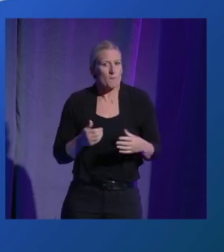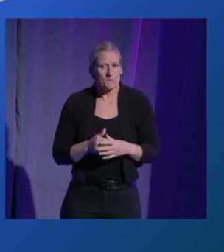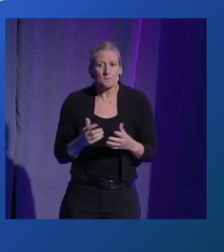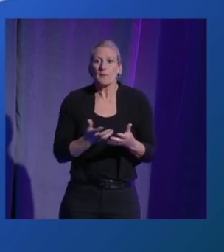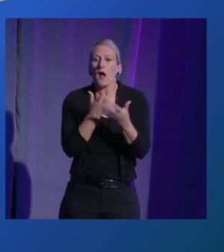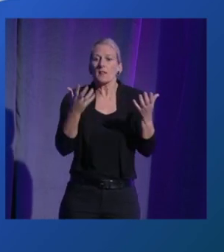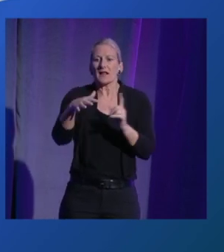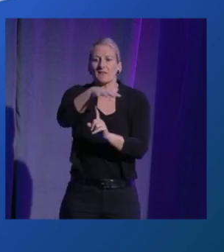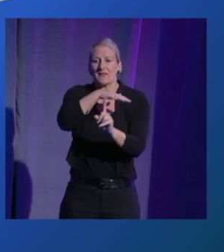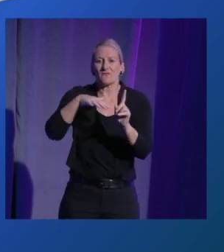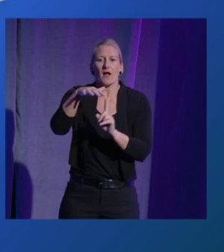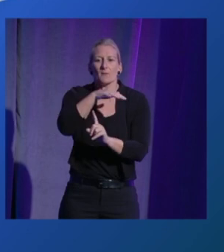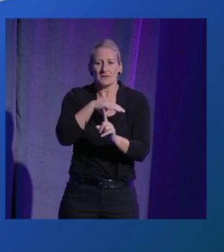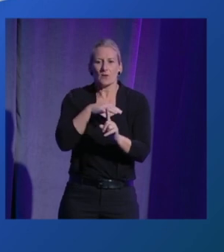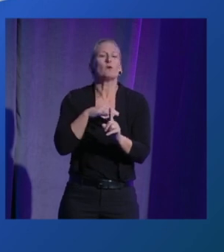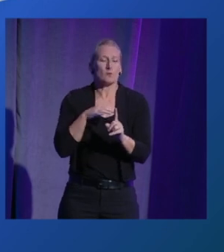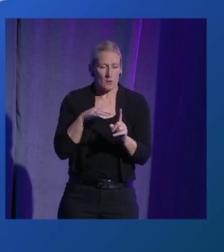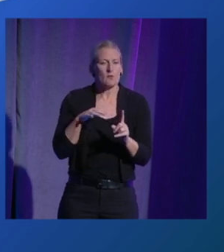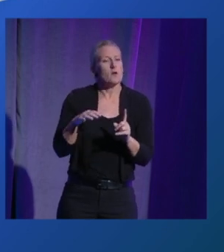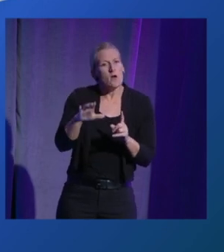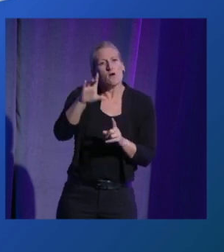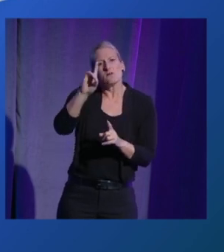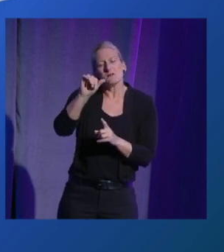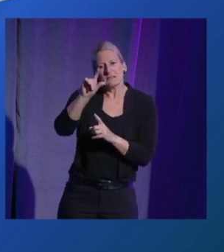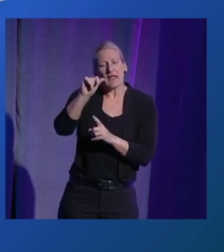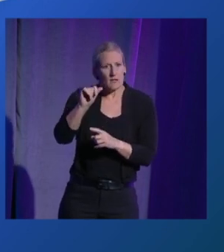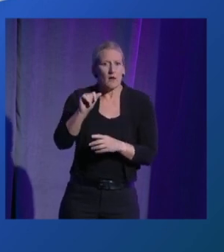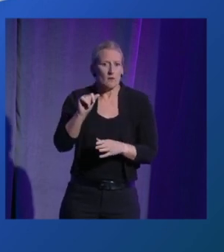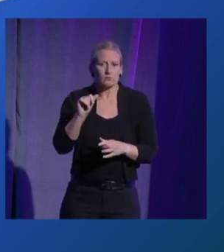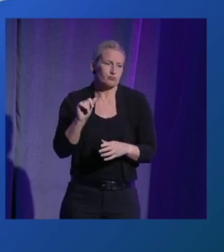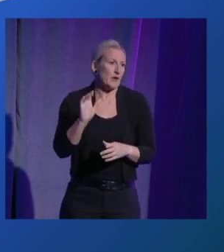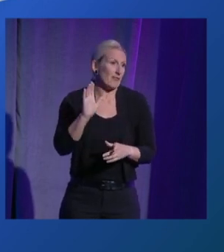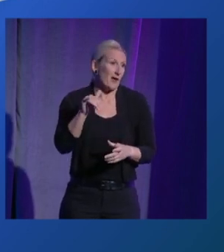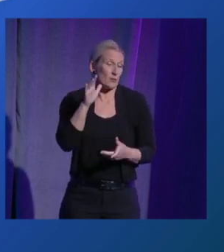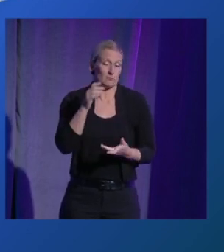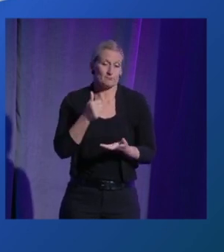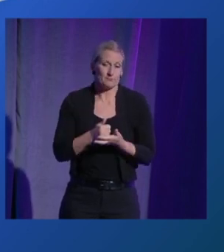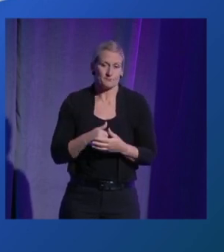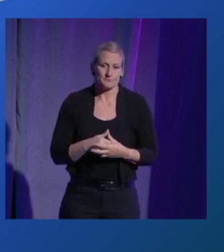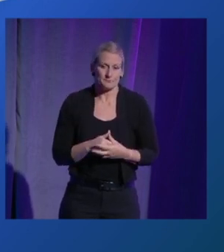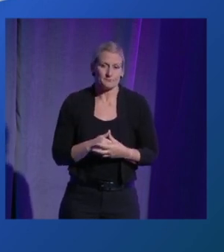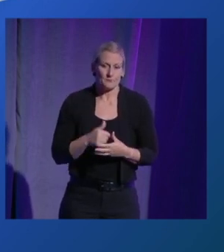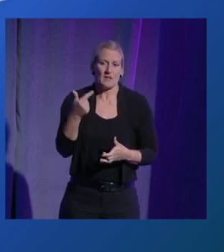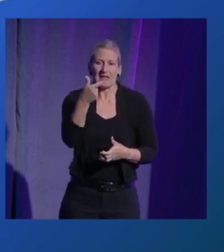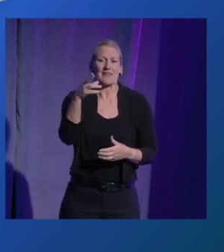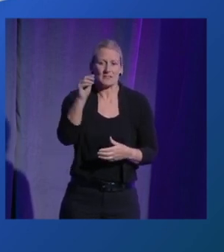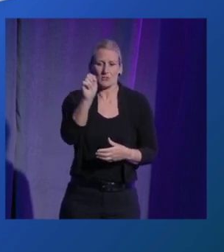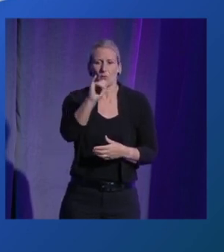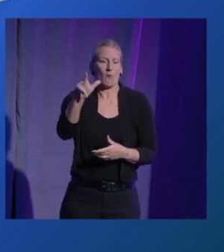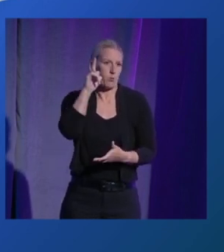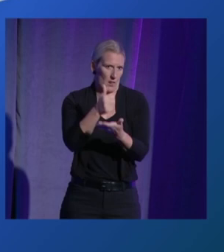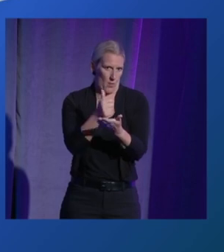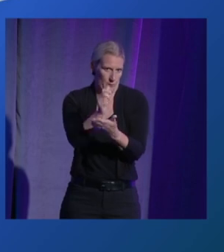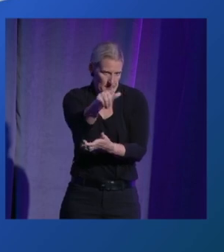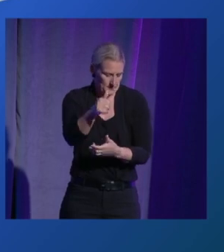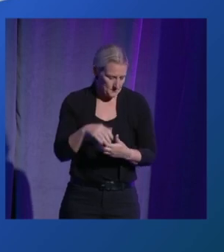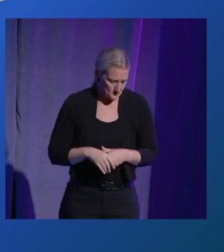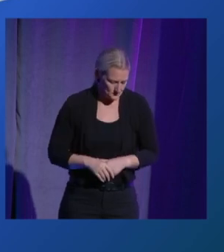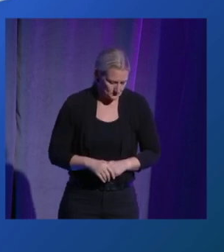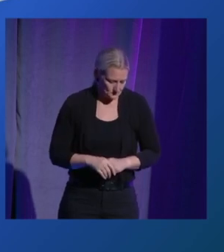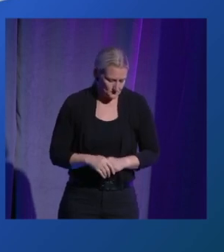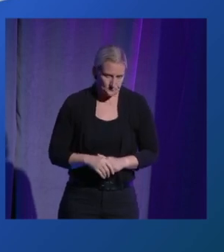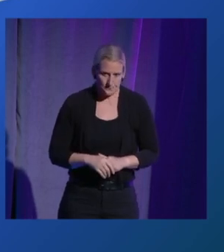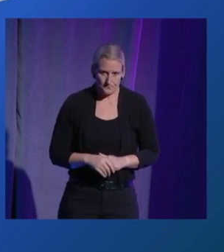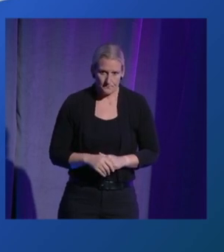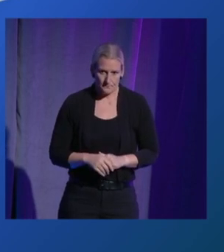the environmental data that we'll be capturing through Geo AI yeah that makes a lot of sense